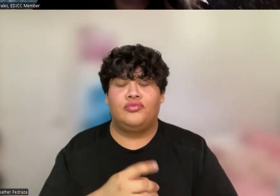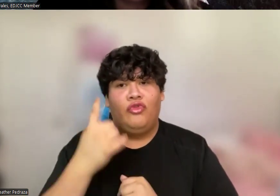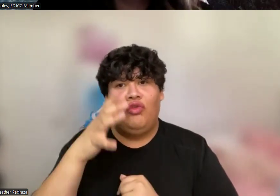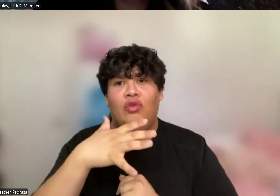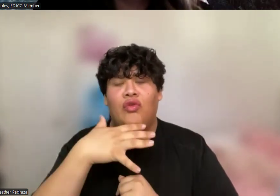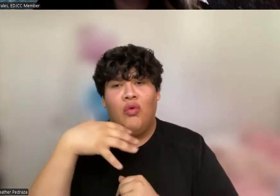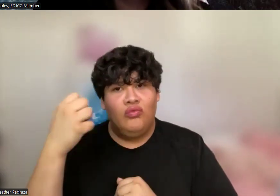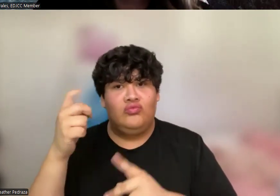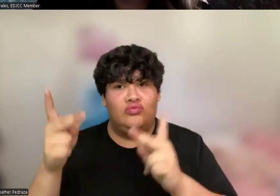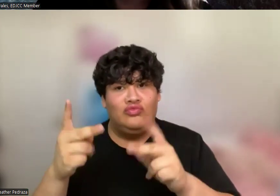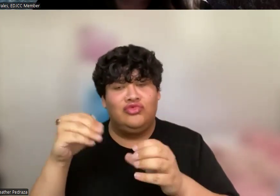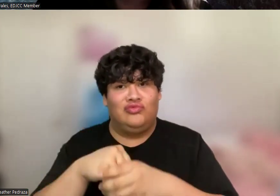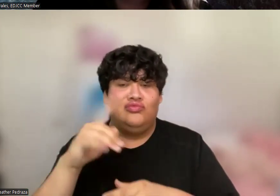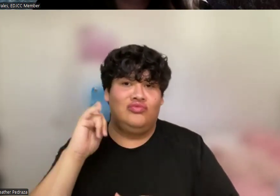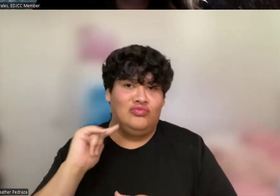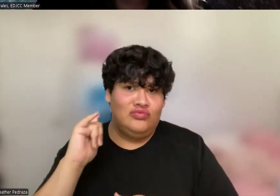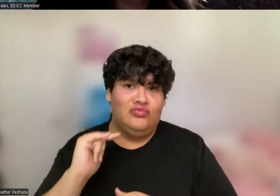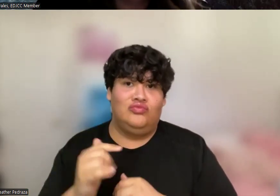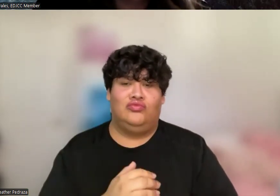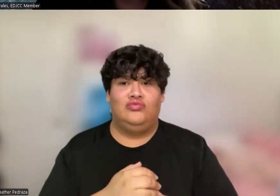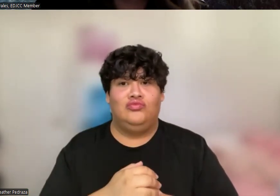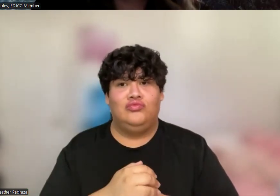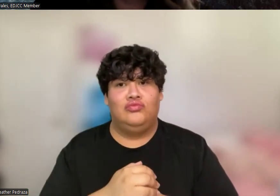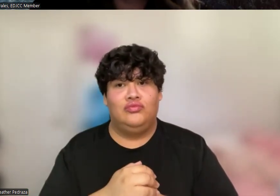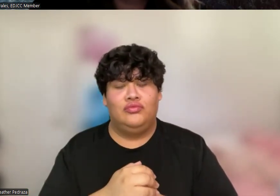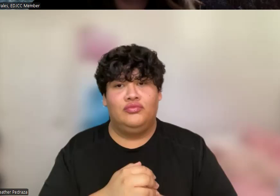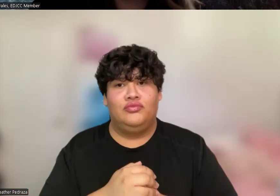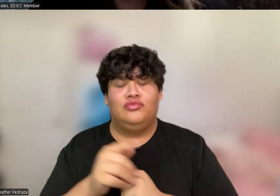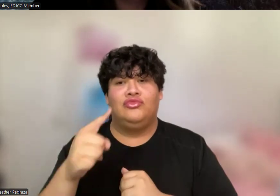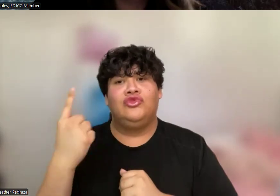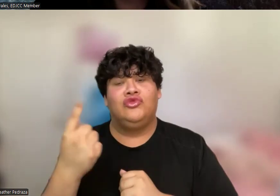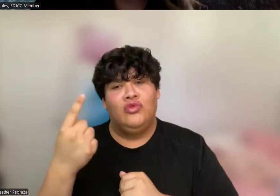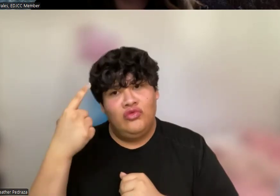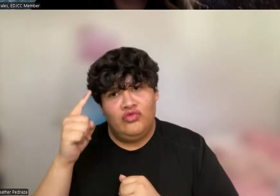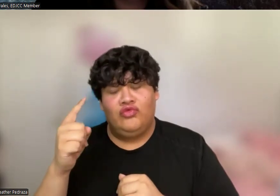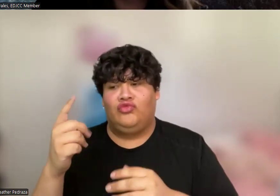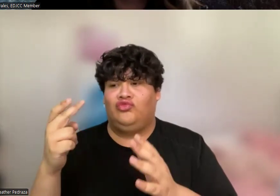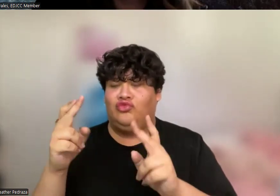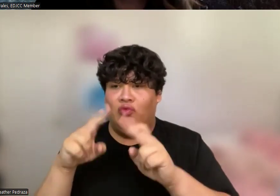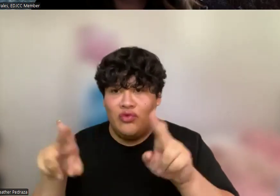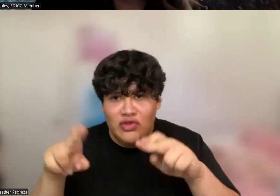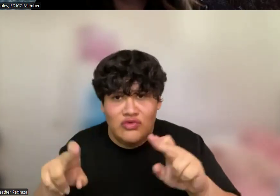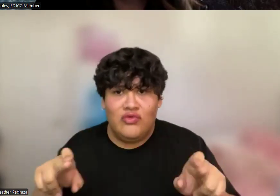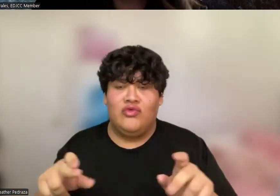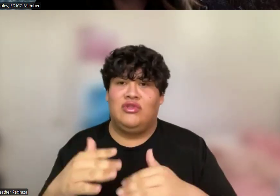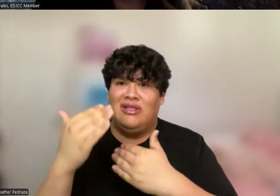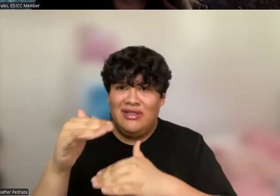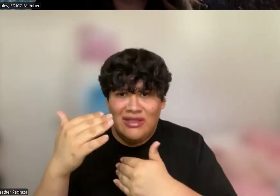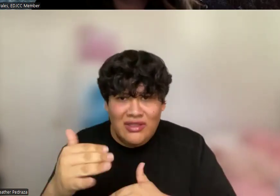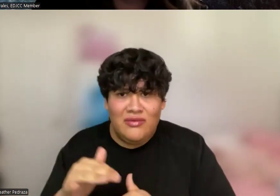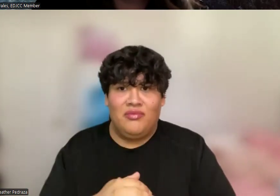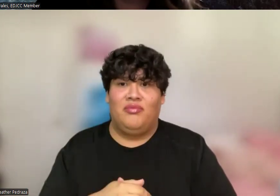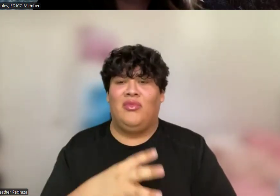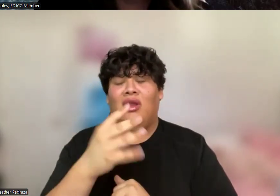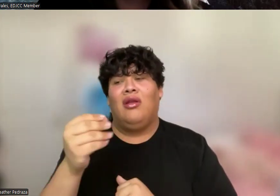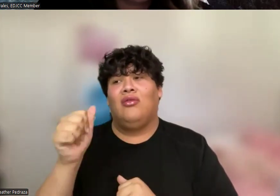system in California. This, along with inconsistent protocols and limited resources, results in vulnerable